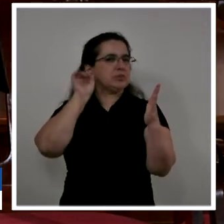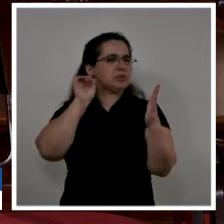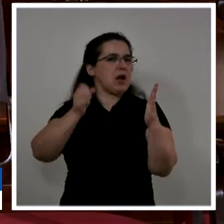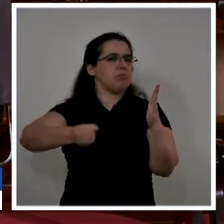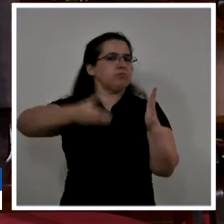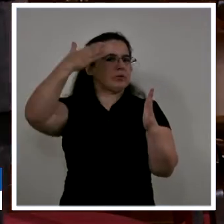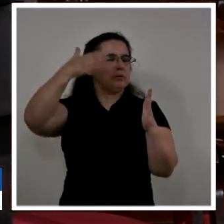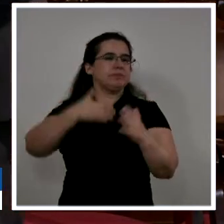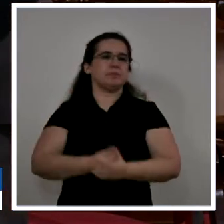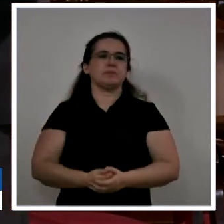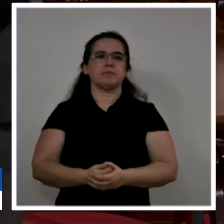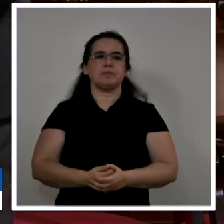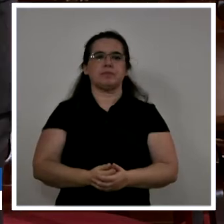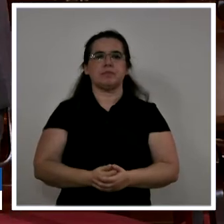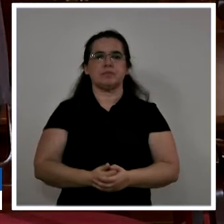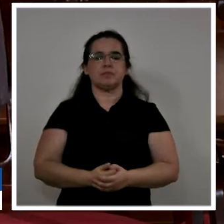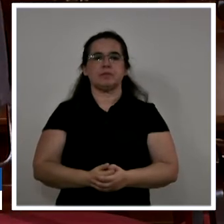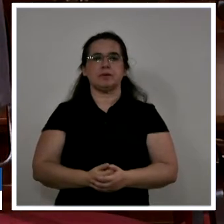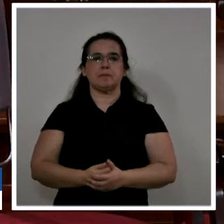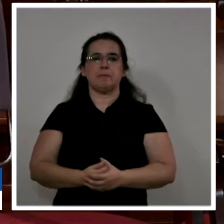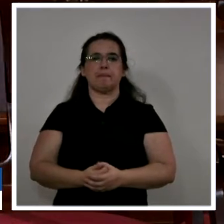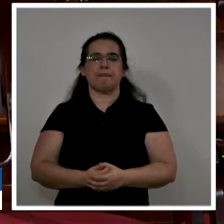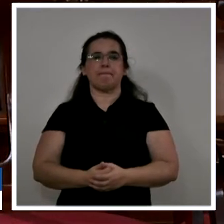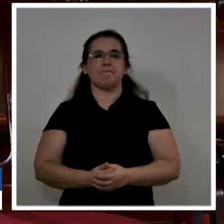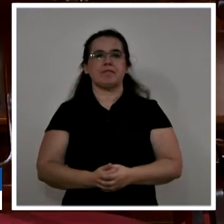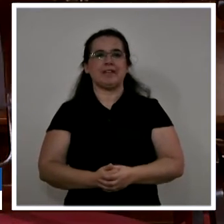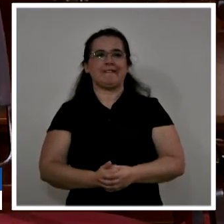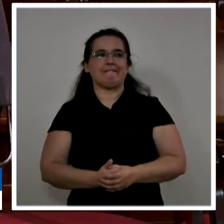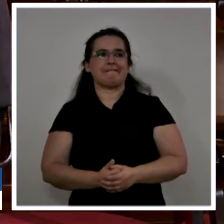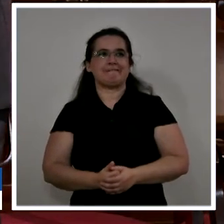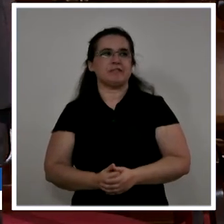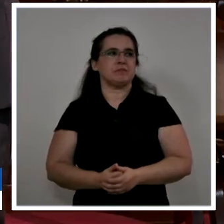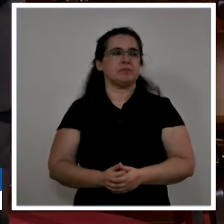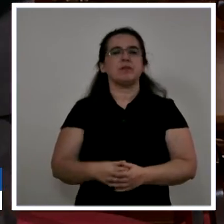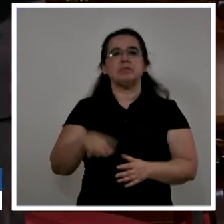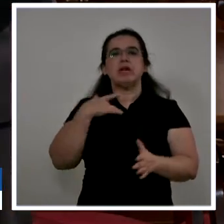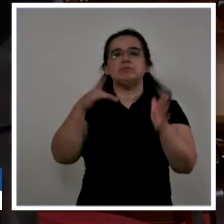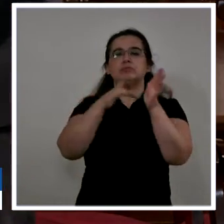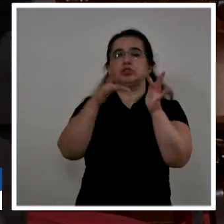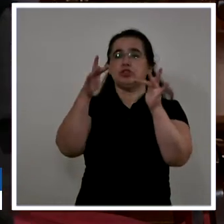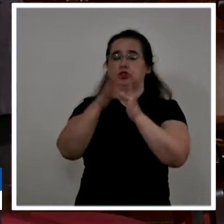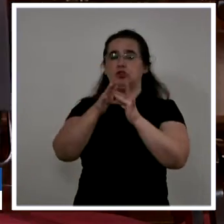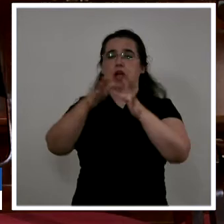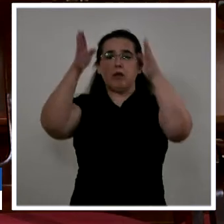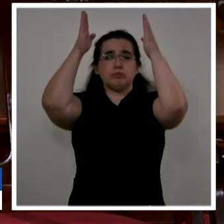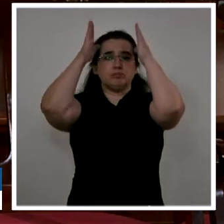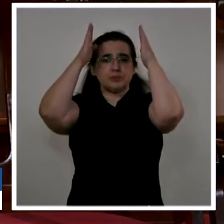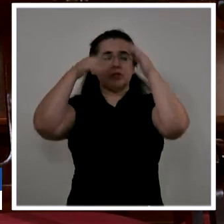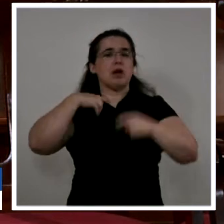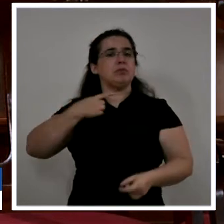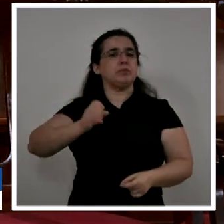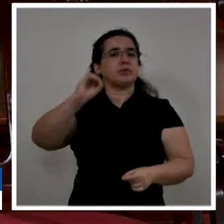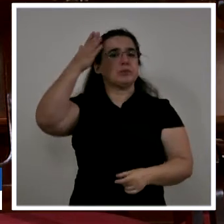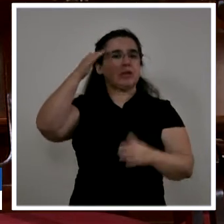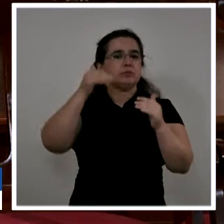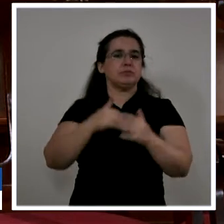He can have compassion. This is after Jesus was a high priest. E está a falar de Jesus como sumo sacerdote. He can have compassion